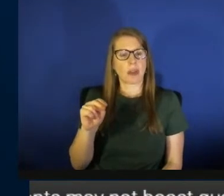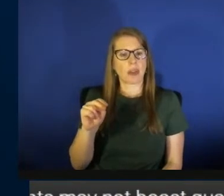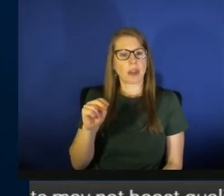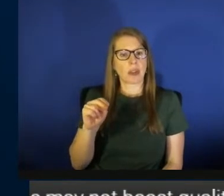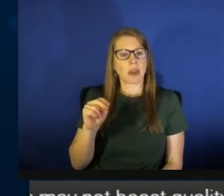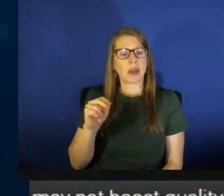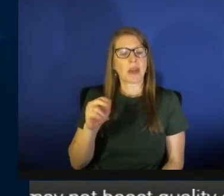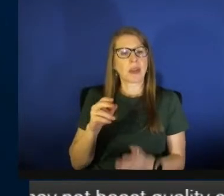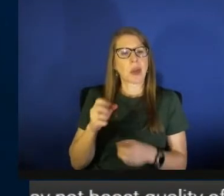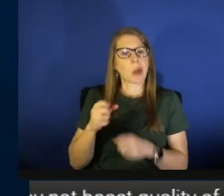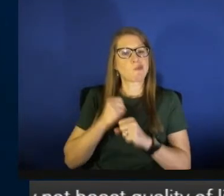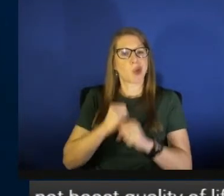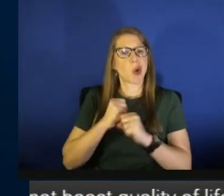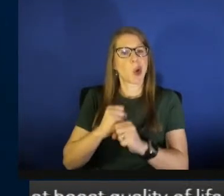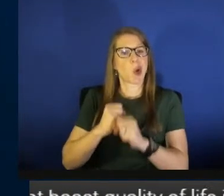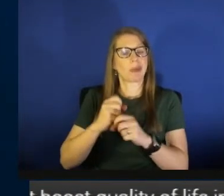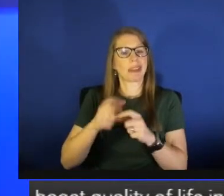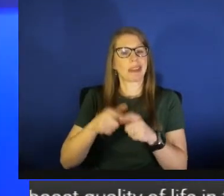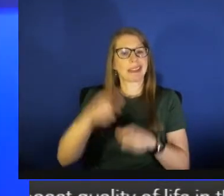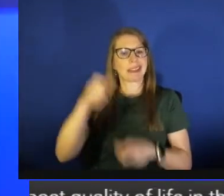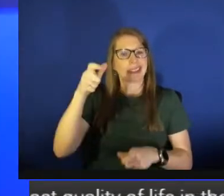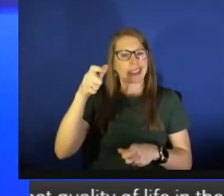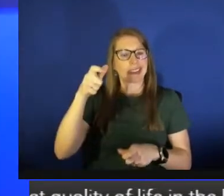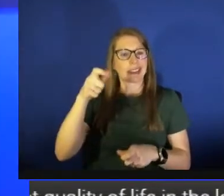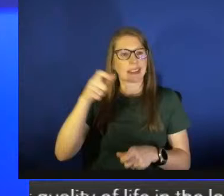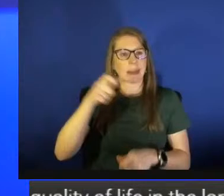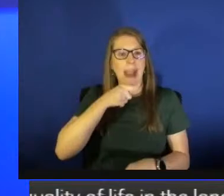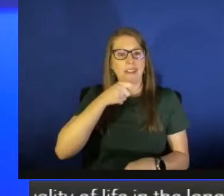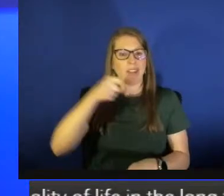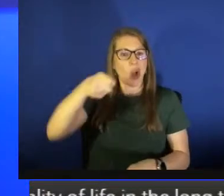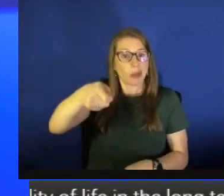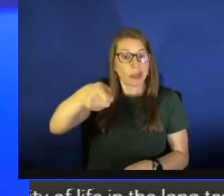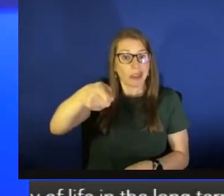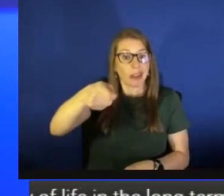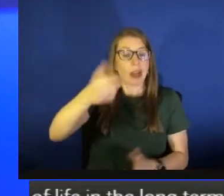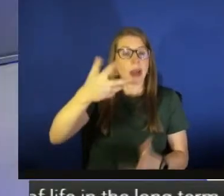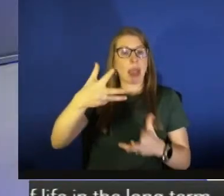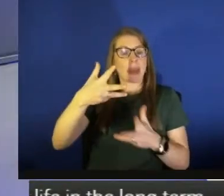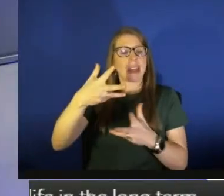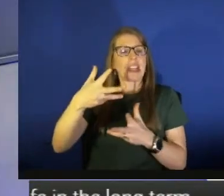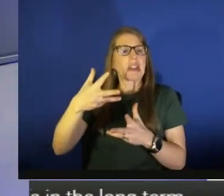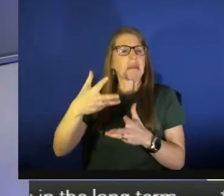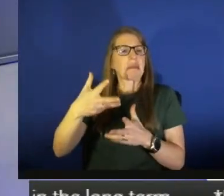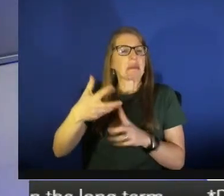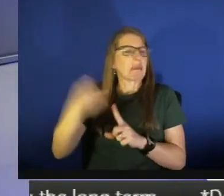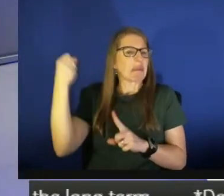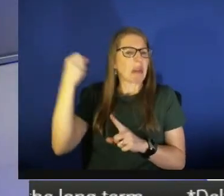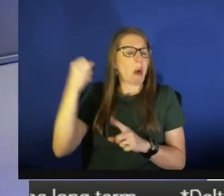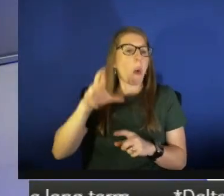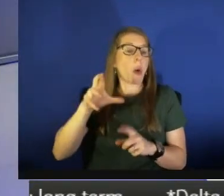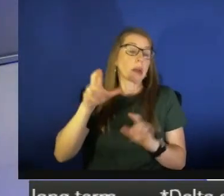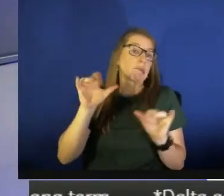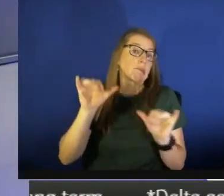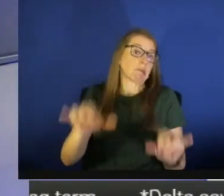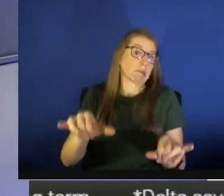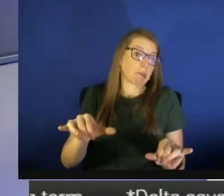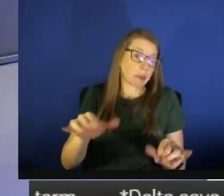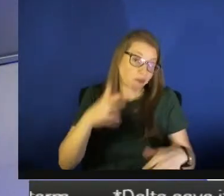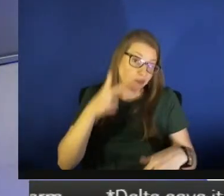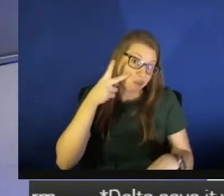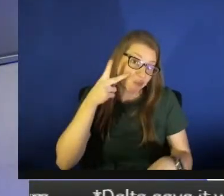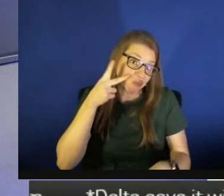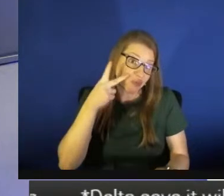Sometimes, actually, we find out sometimes they were helpful. Right? Actually, we might, depending where you are, who you're interviewing, those actually might be pretty